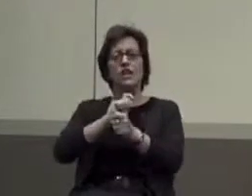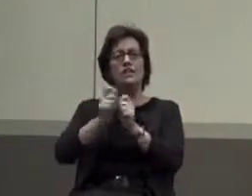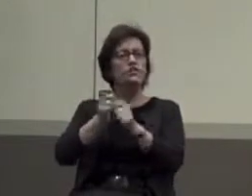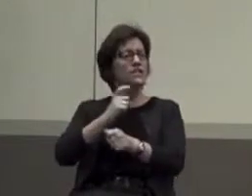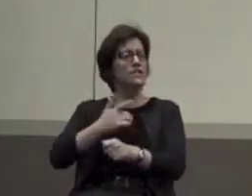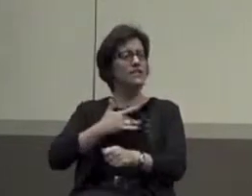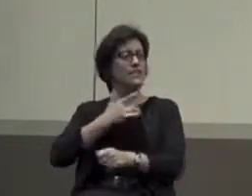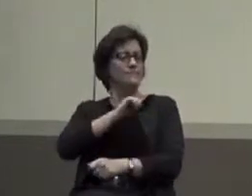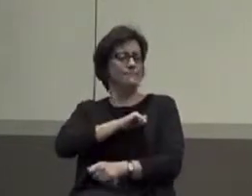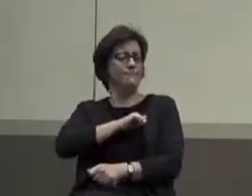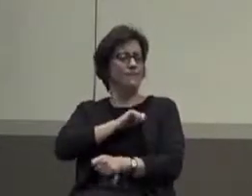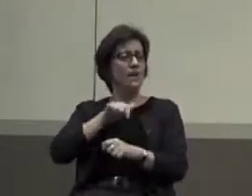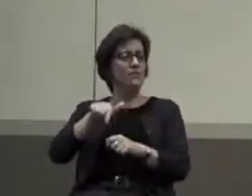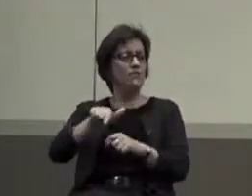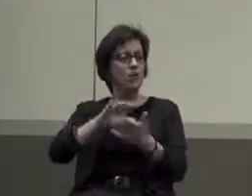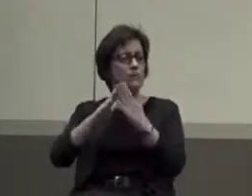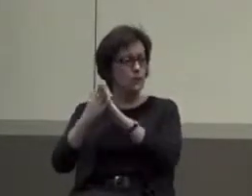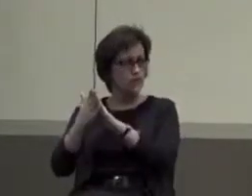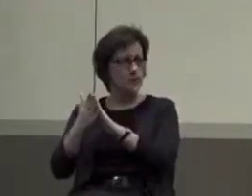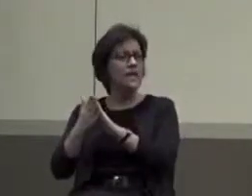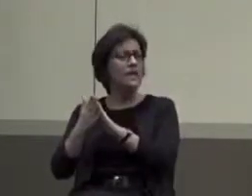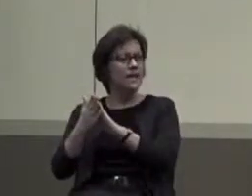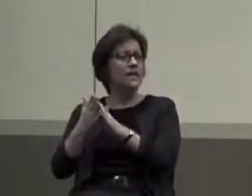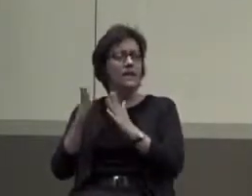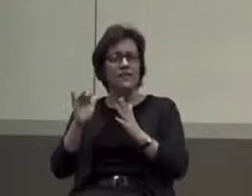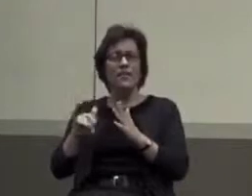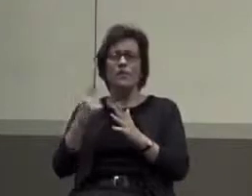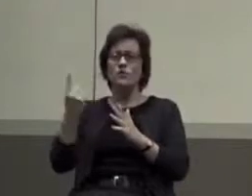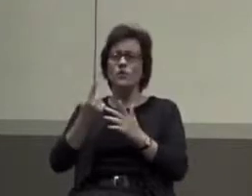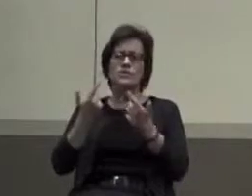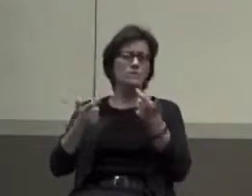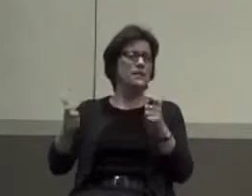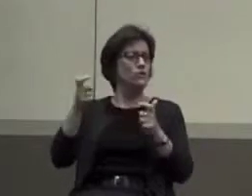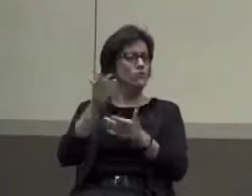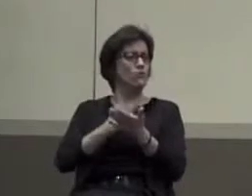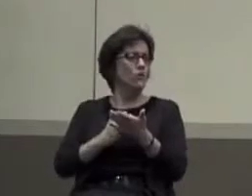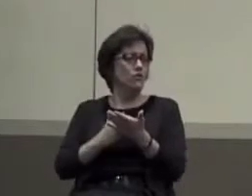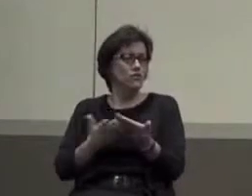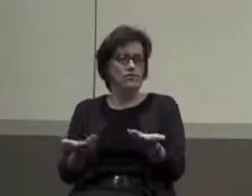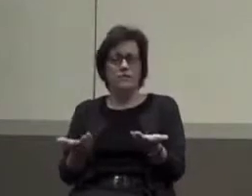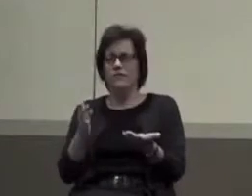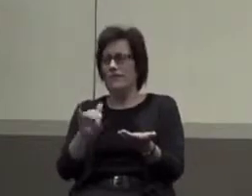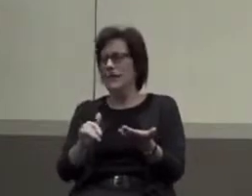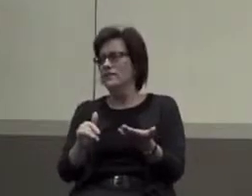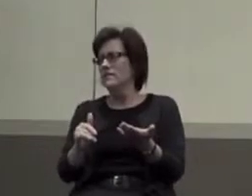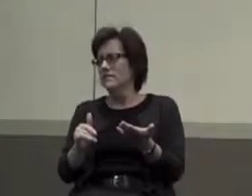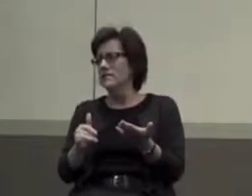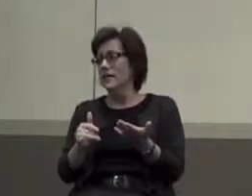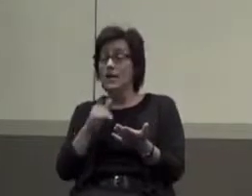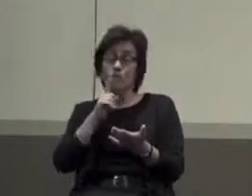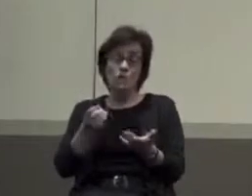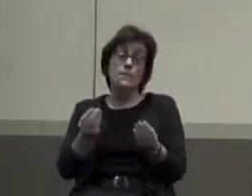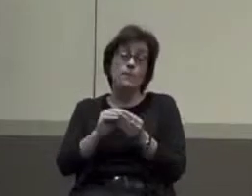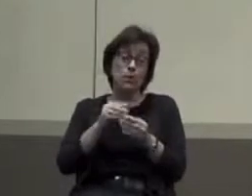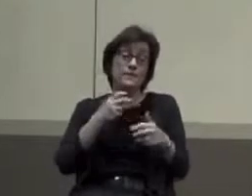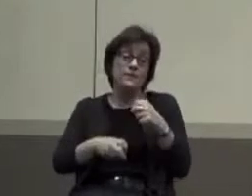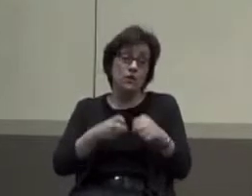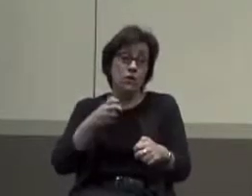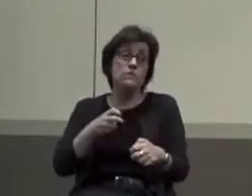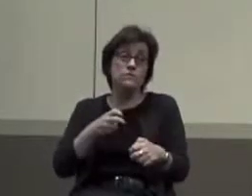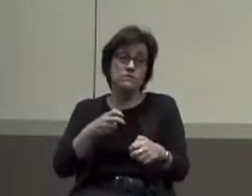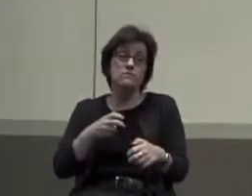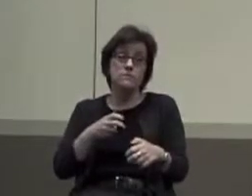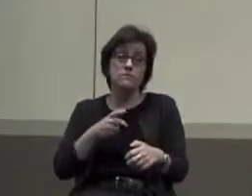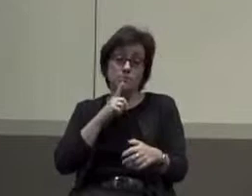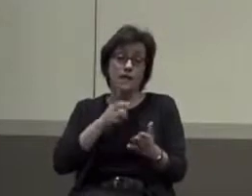so that to me was always a bigger piece of that, and the more difficult piece, quite honestly. Because like it's been said, not